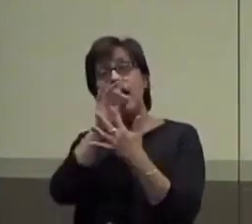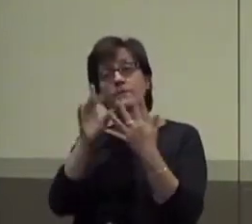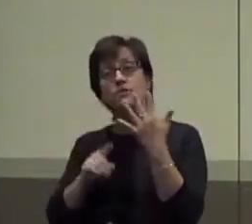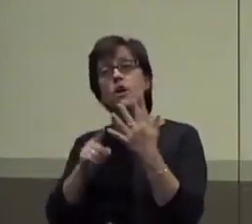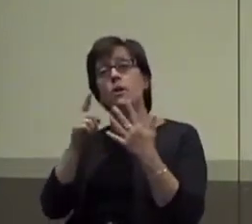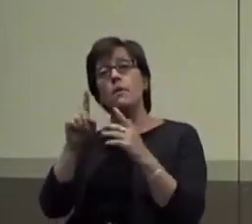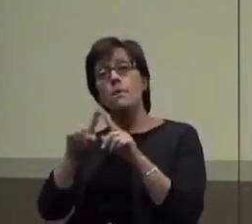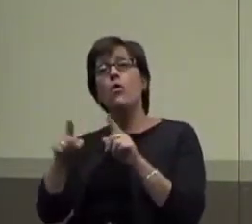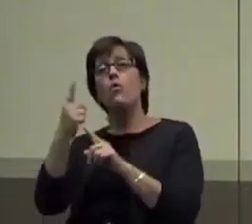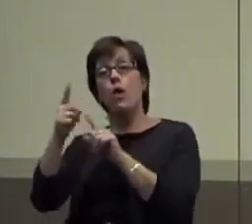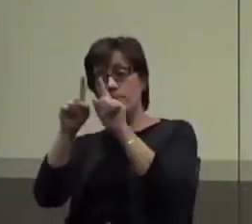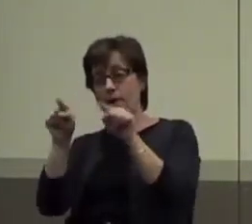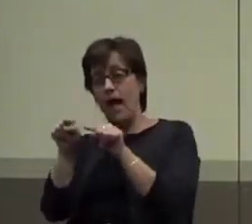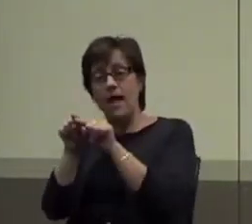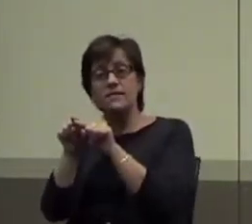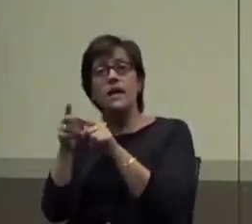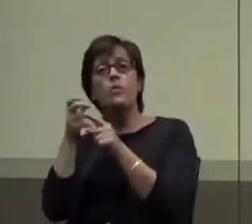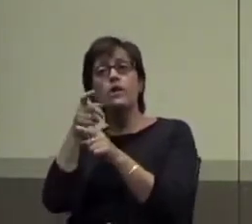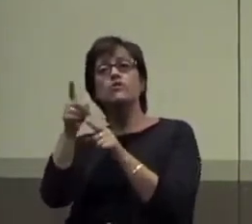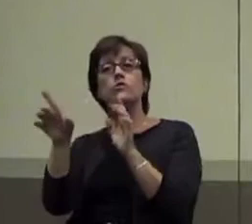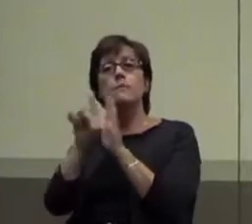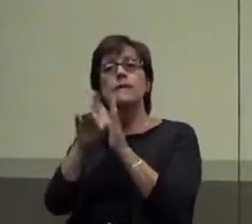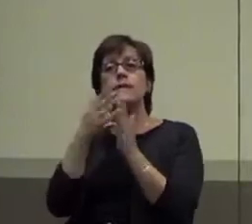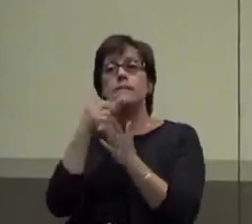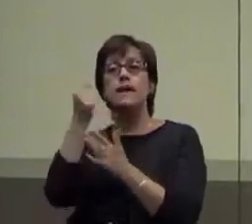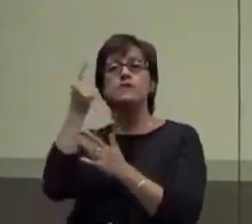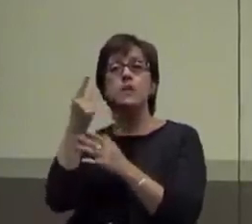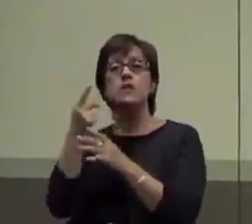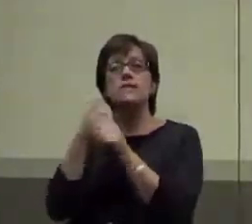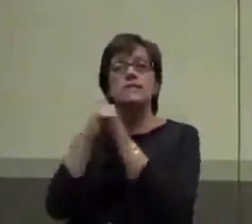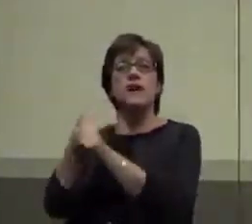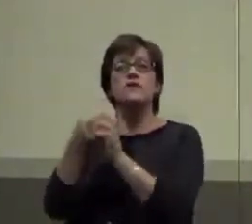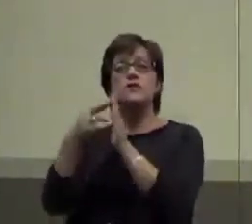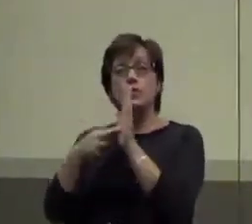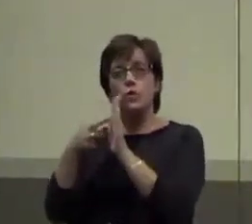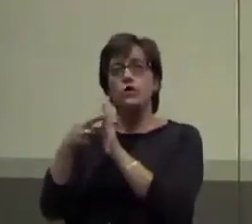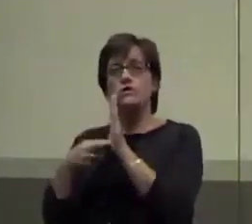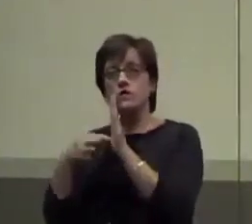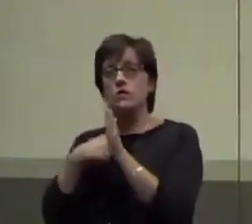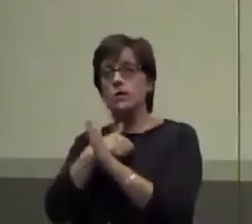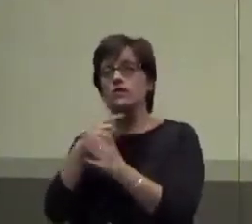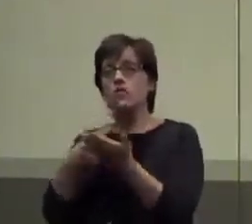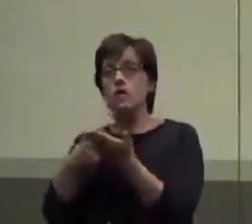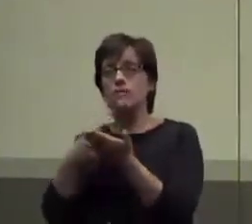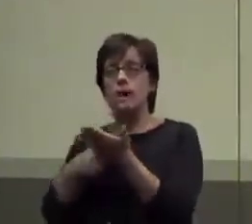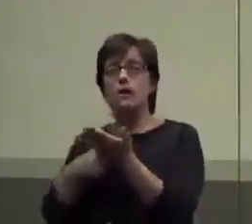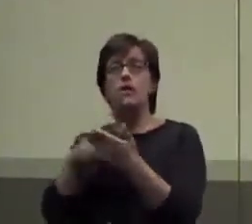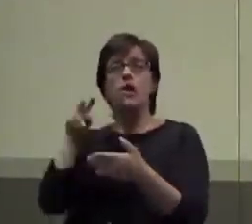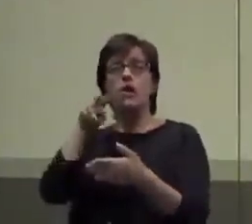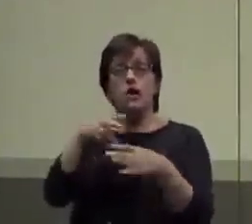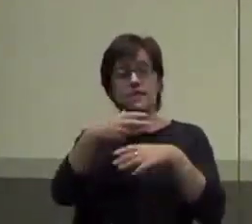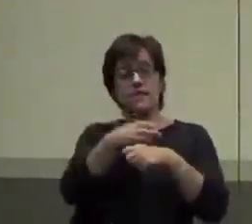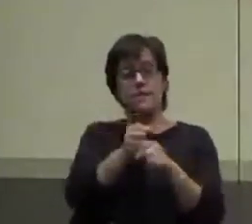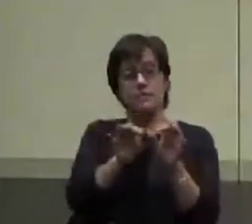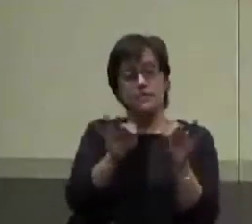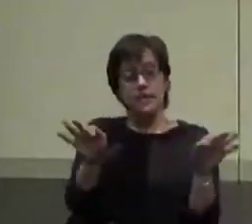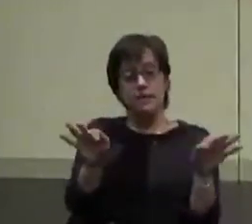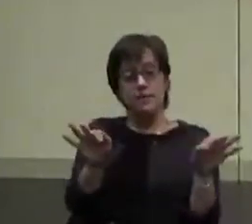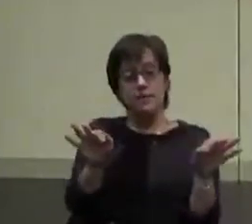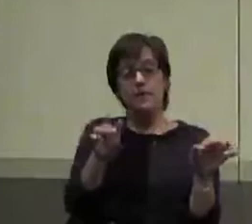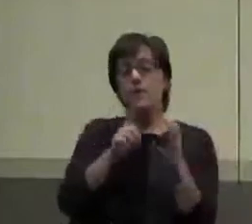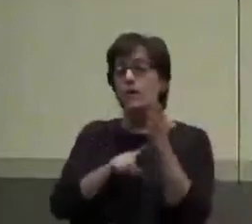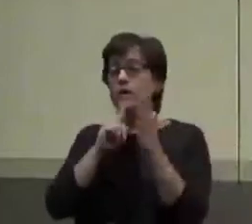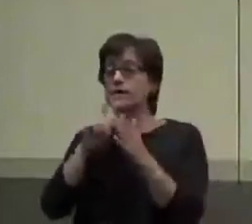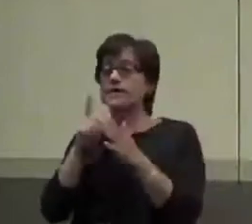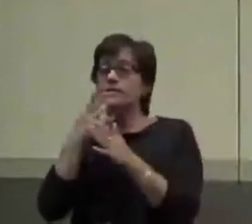this 1 box. And so I want you to choose the best one using those rules that we talked about. Okay, so look at her summary statement. What is